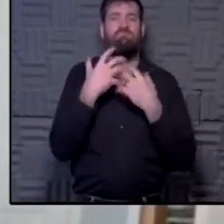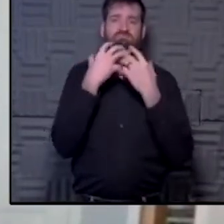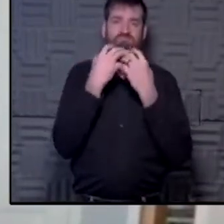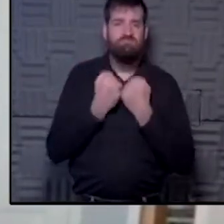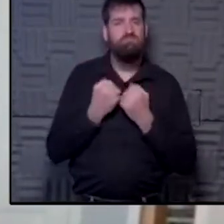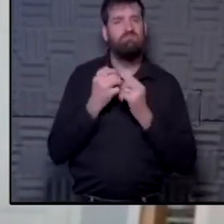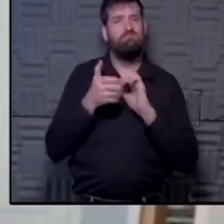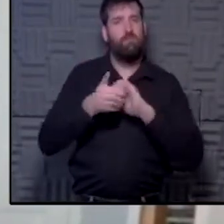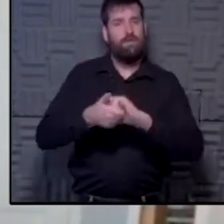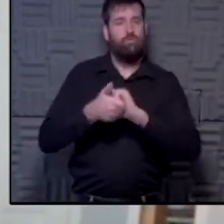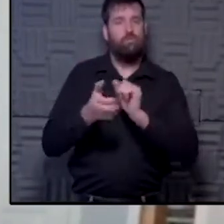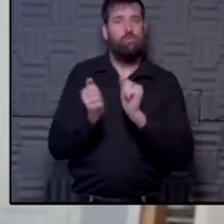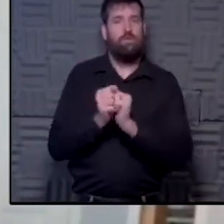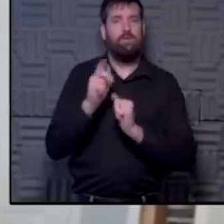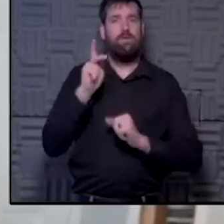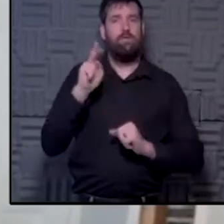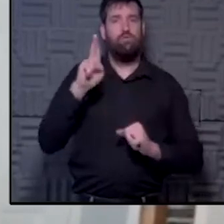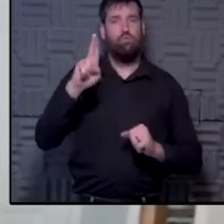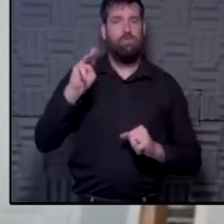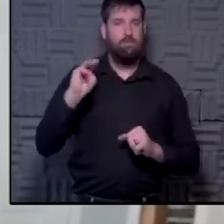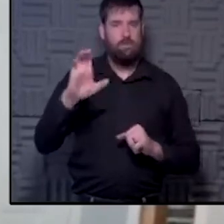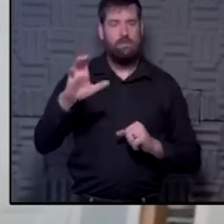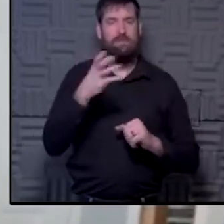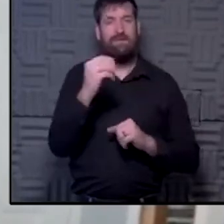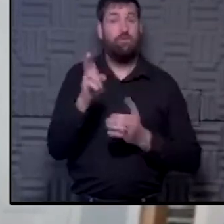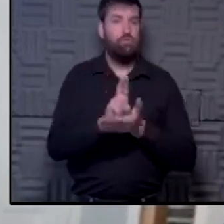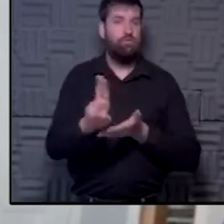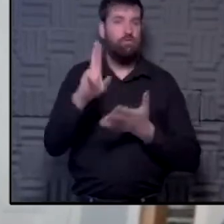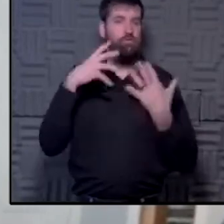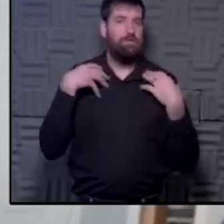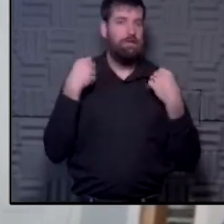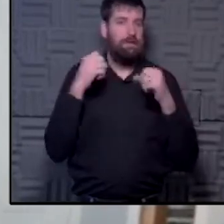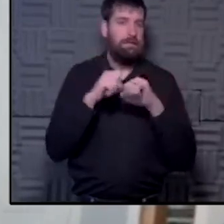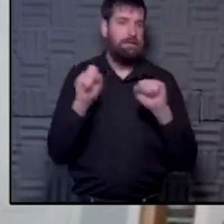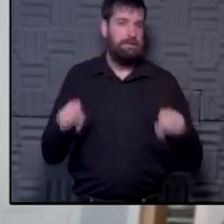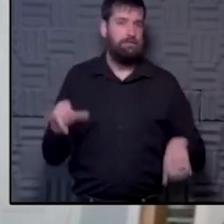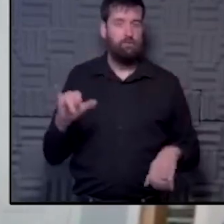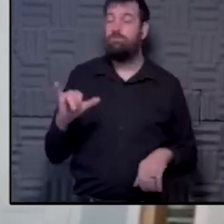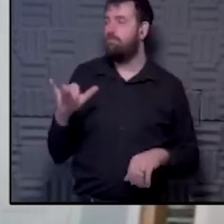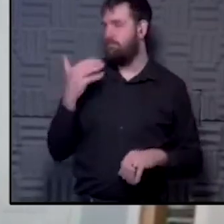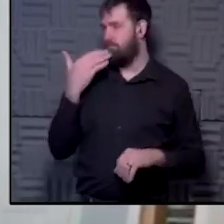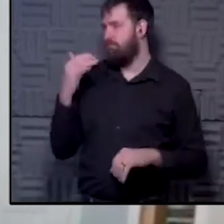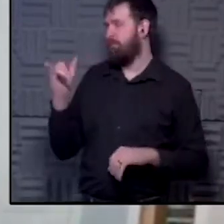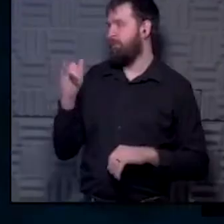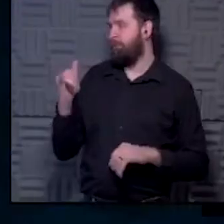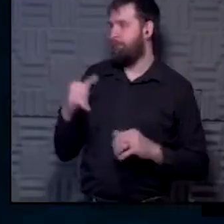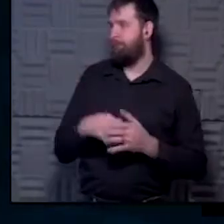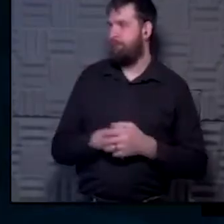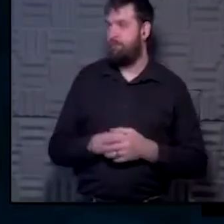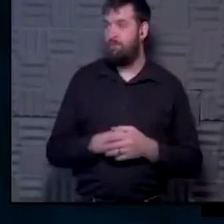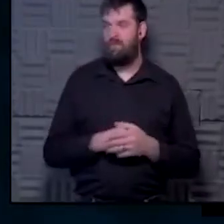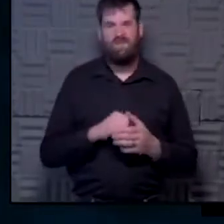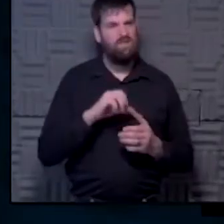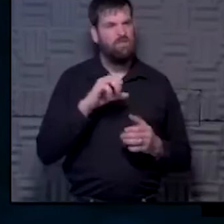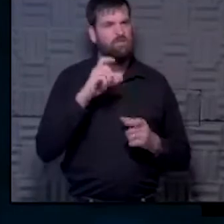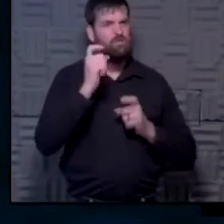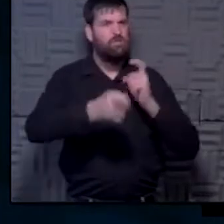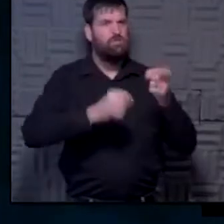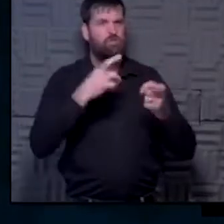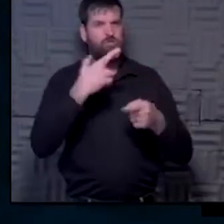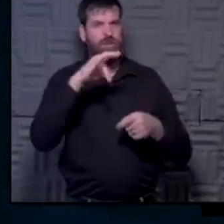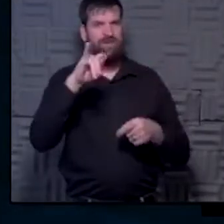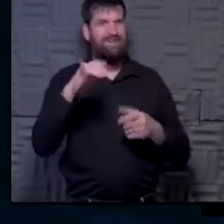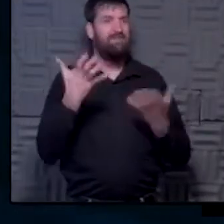with KUMC and the University Health System as well. So thank you very much for having us. Thanks. So thanks charity, I love that, John. I